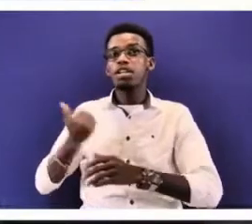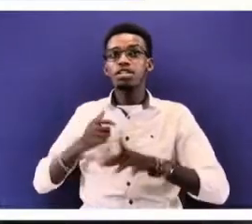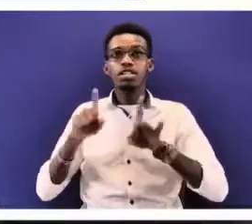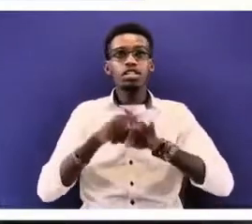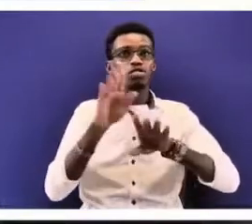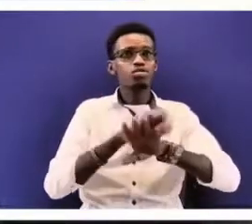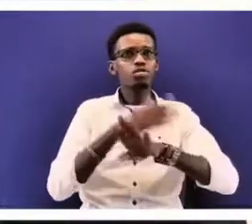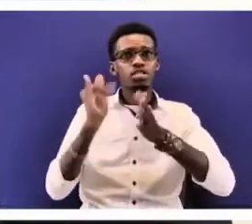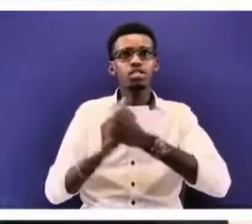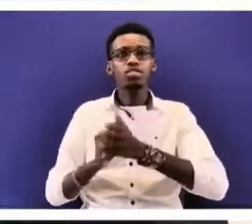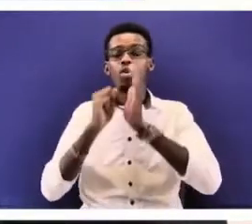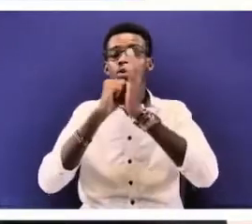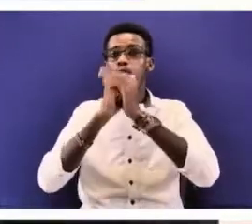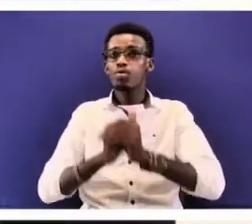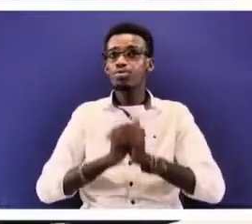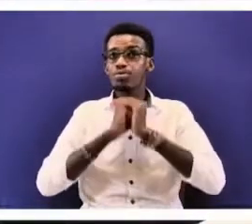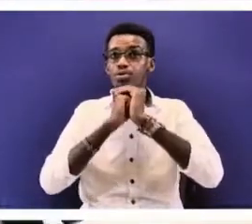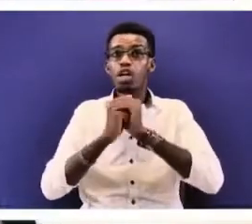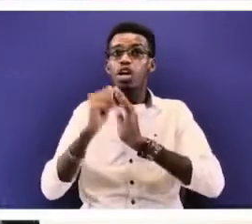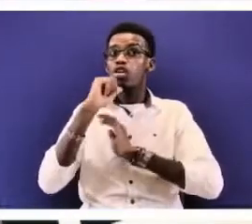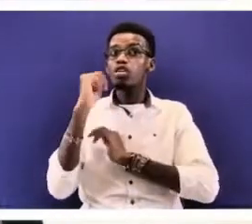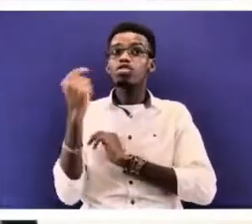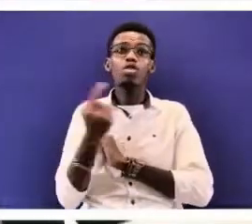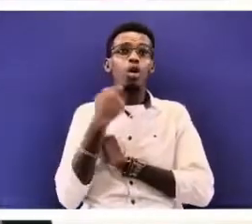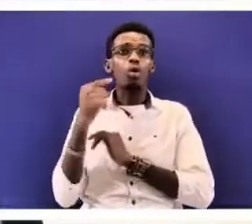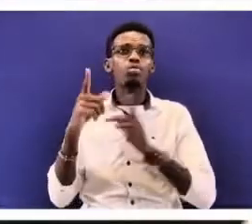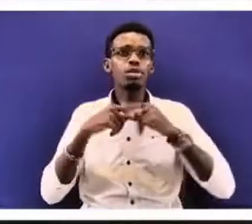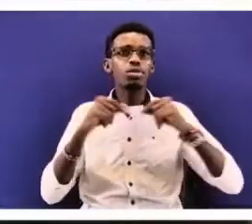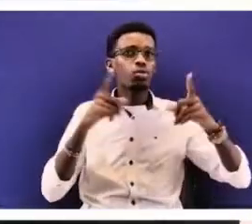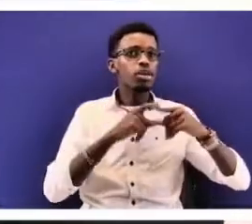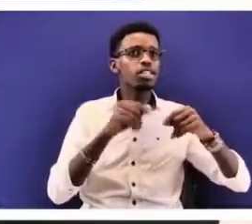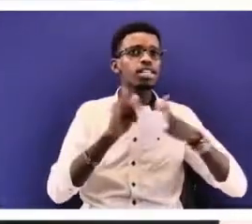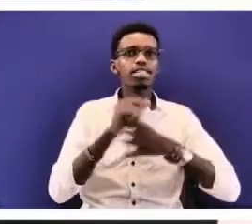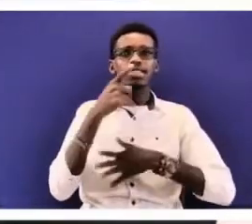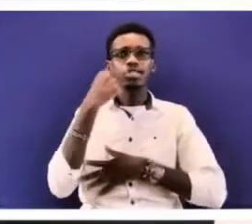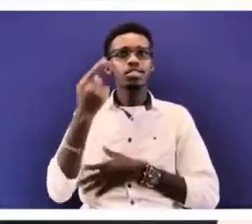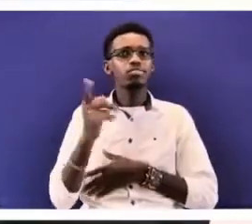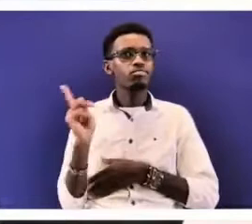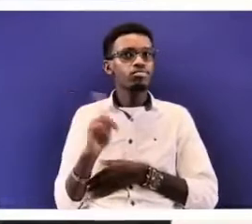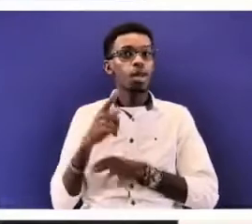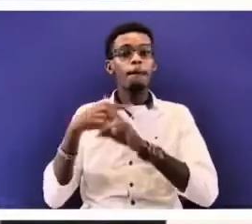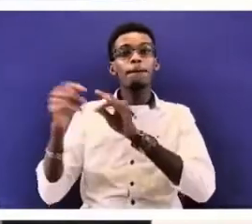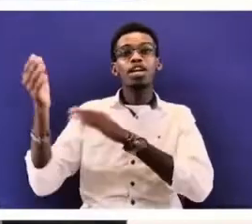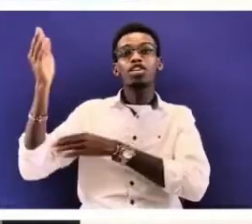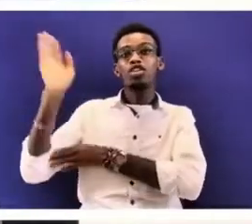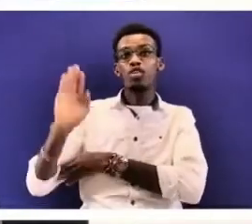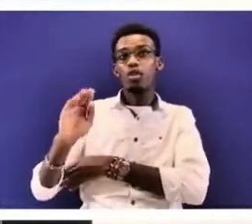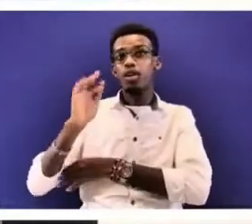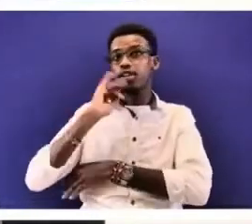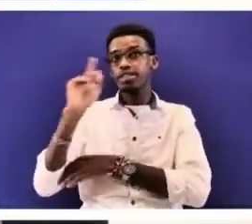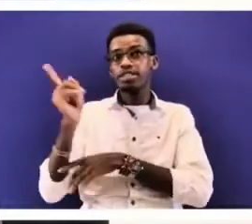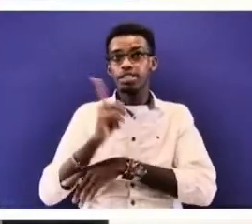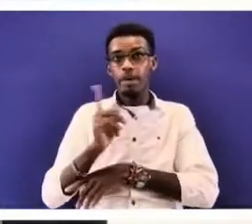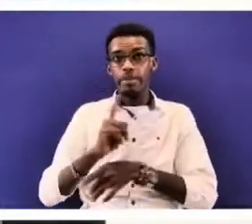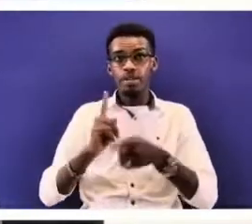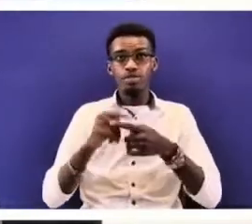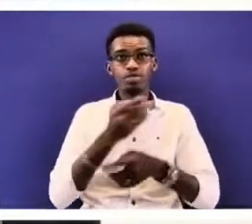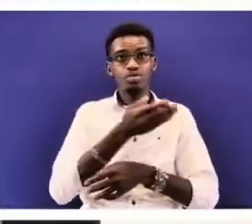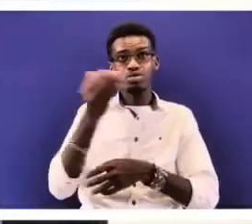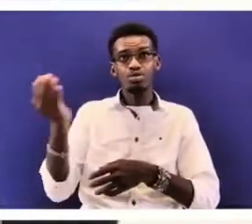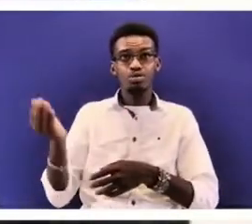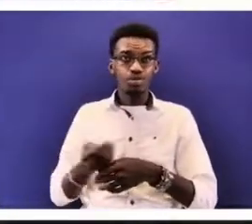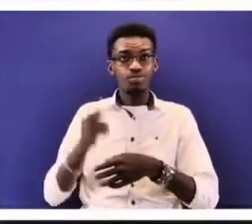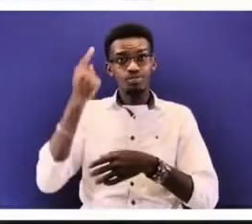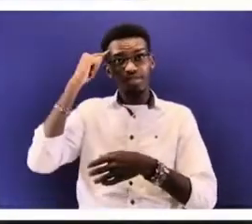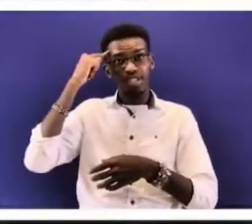sing during worship are not just words that we just sing, but God is ministering to you.